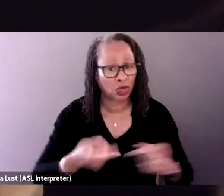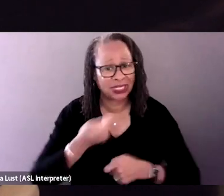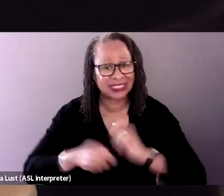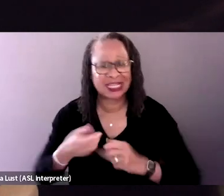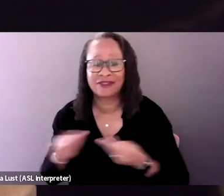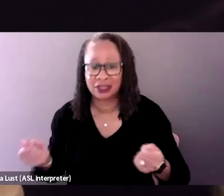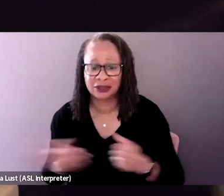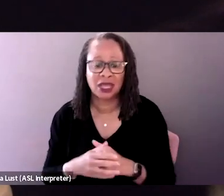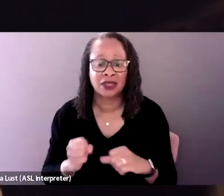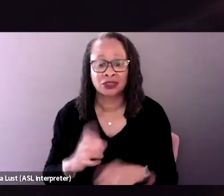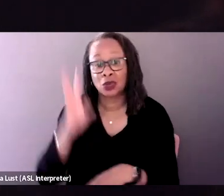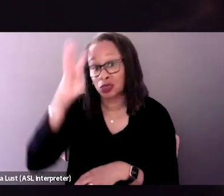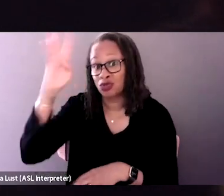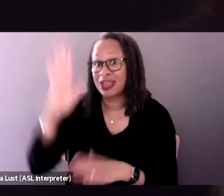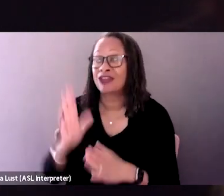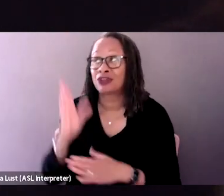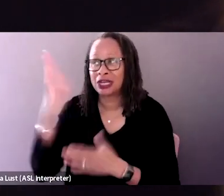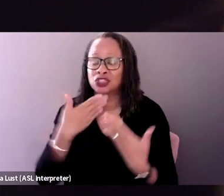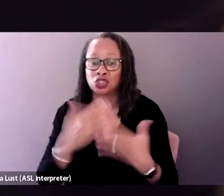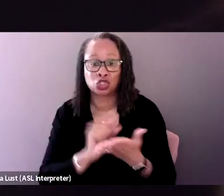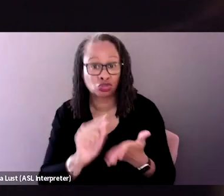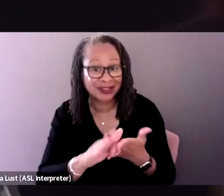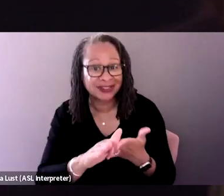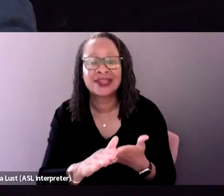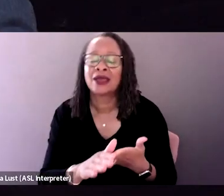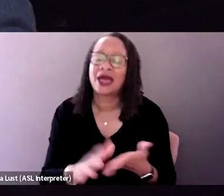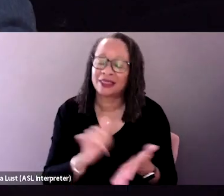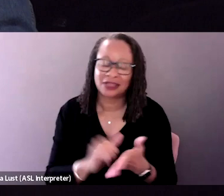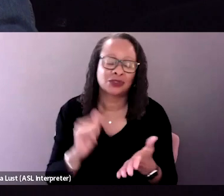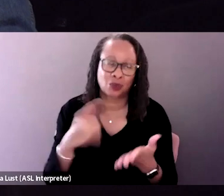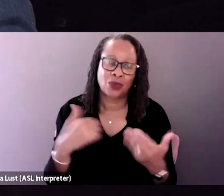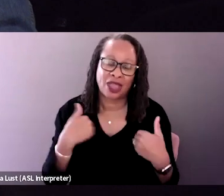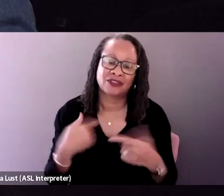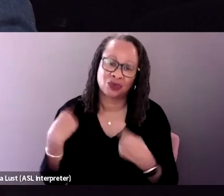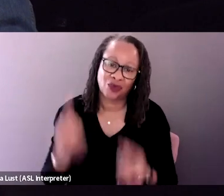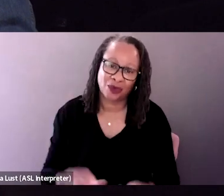to creator's good grace, so far that is what it has been.